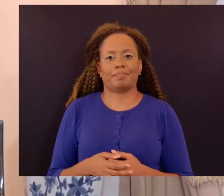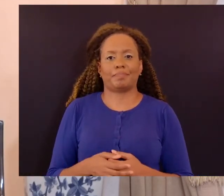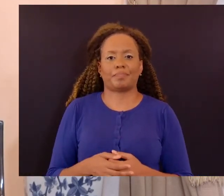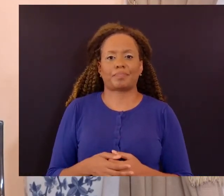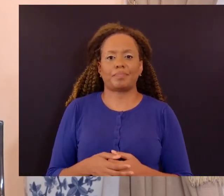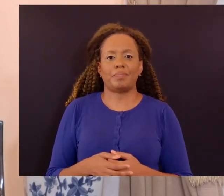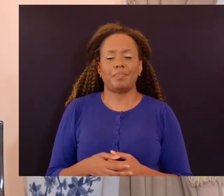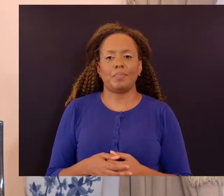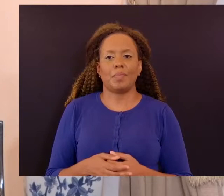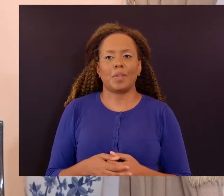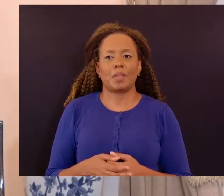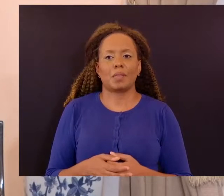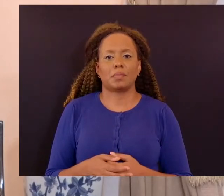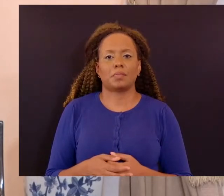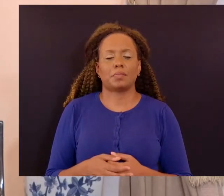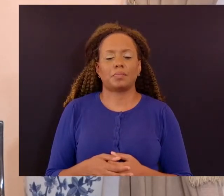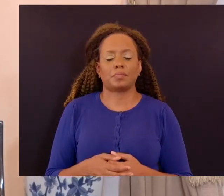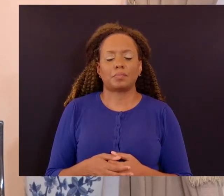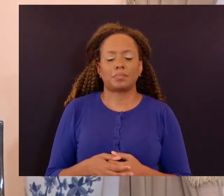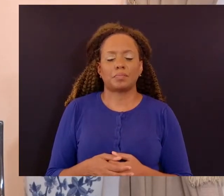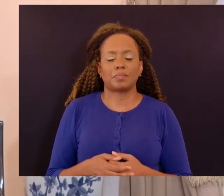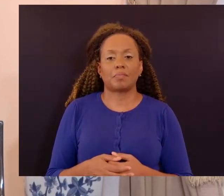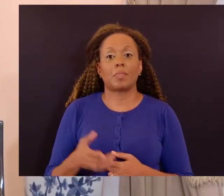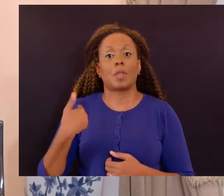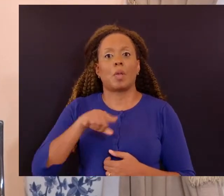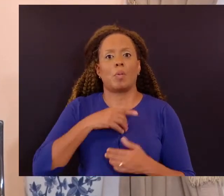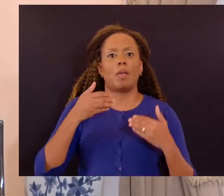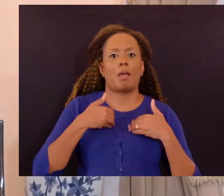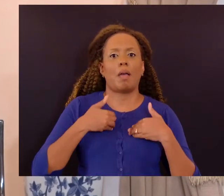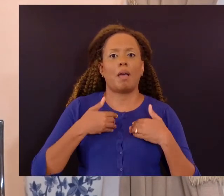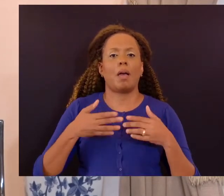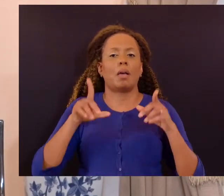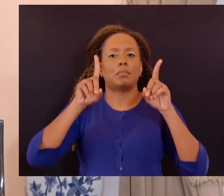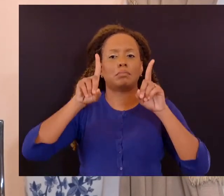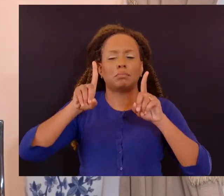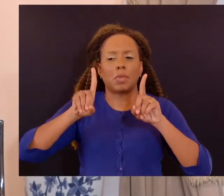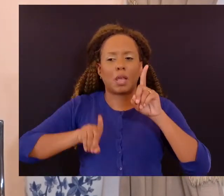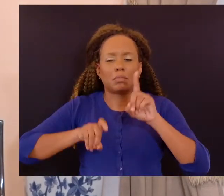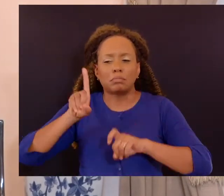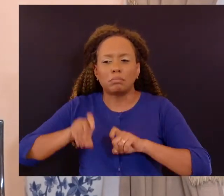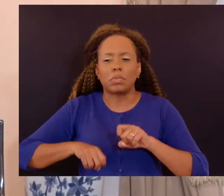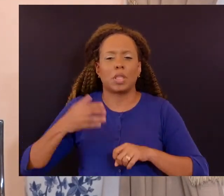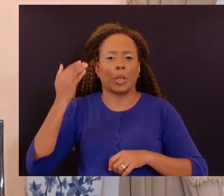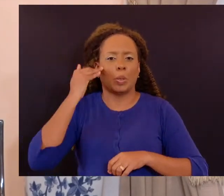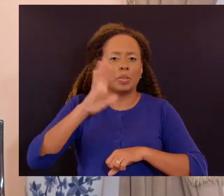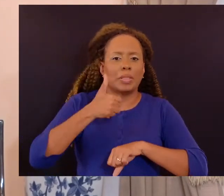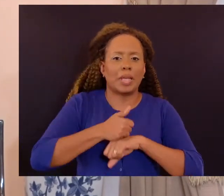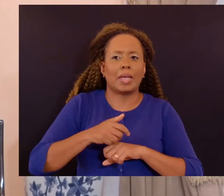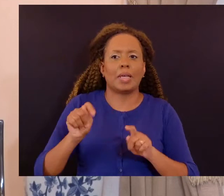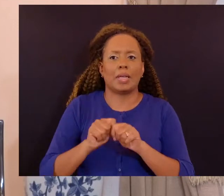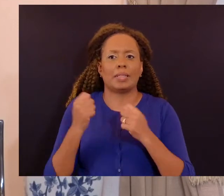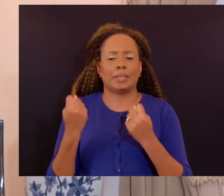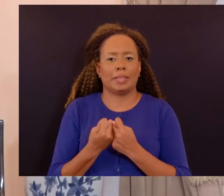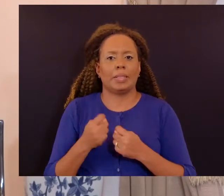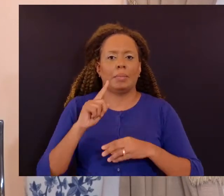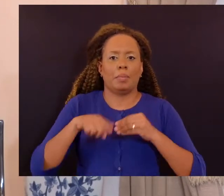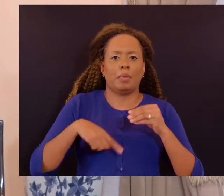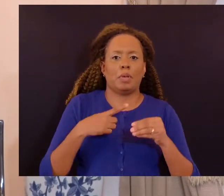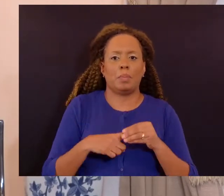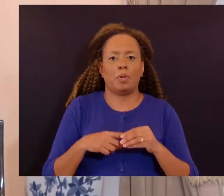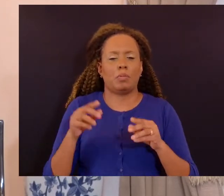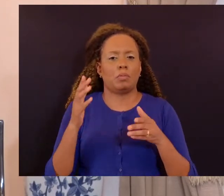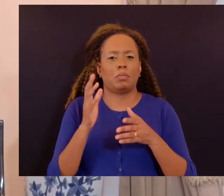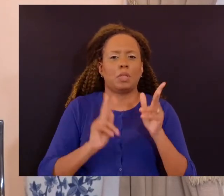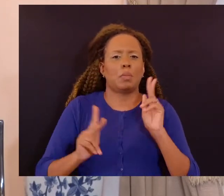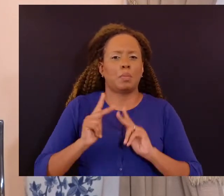the Director of Education Reform and her team in place several months ago. That has been out of my control in terms of the establishment of